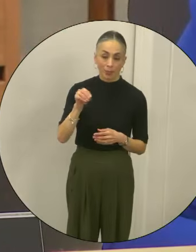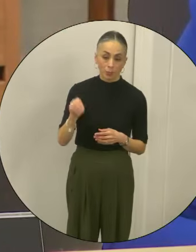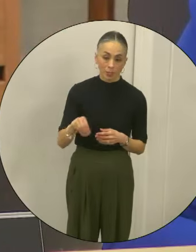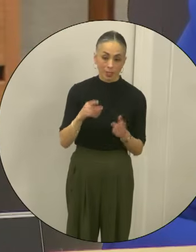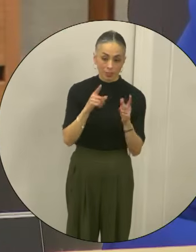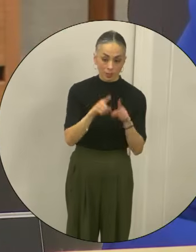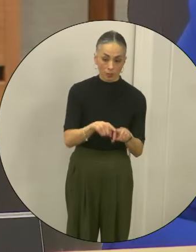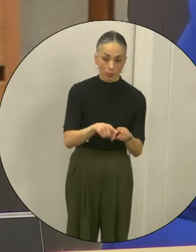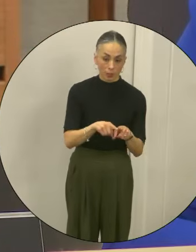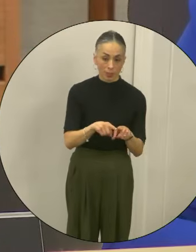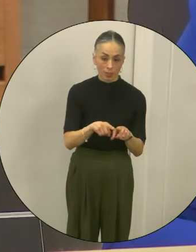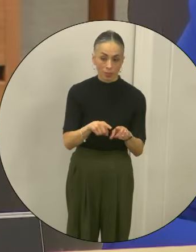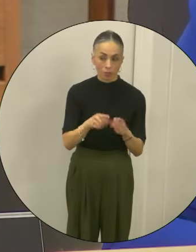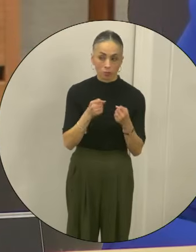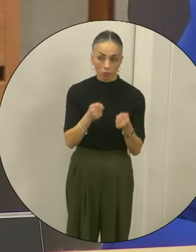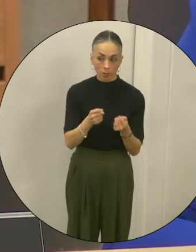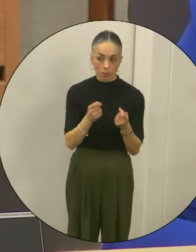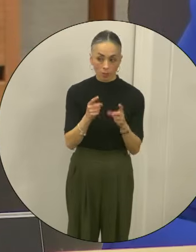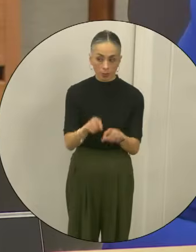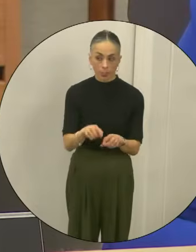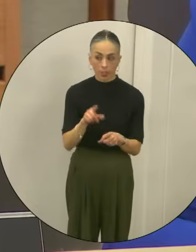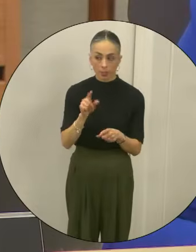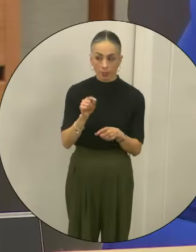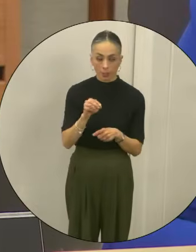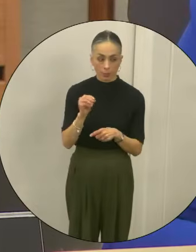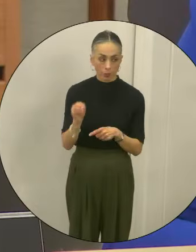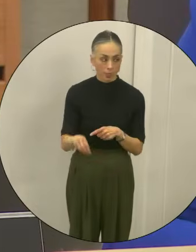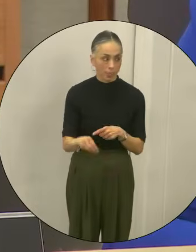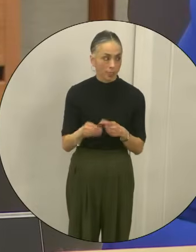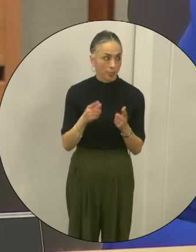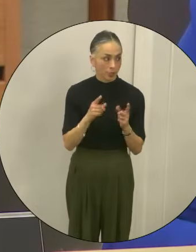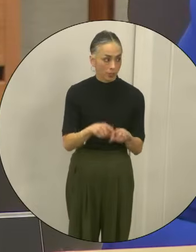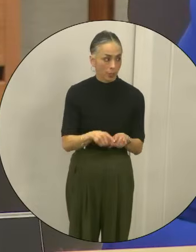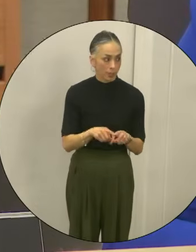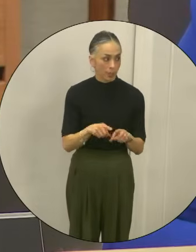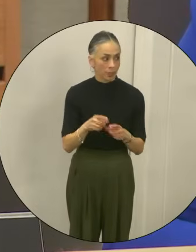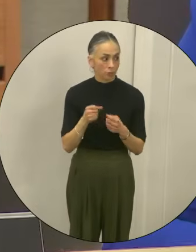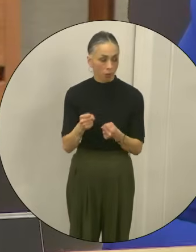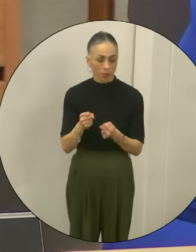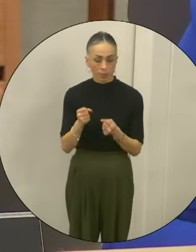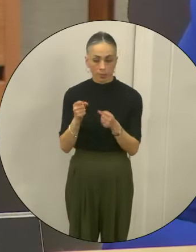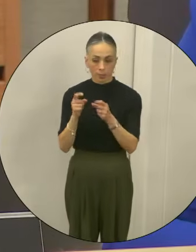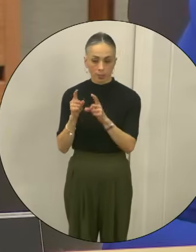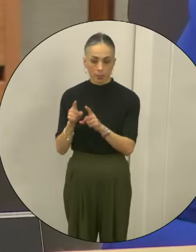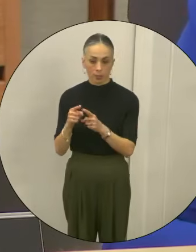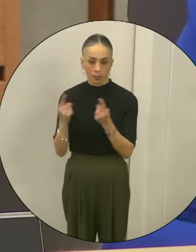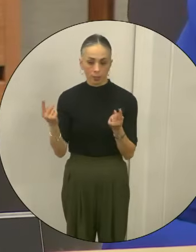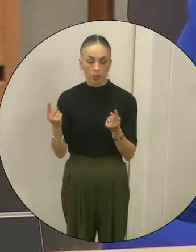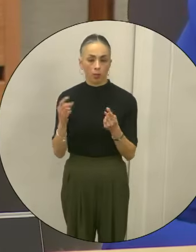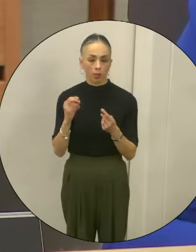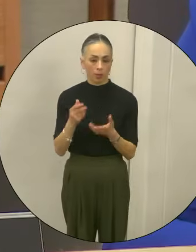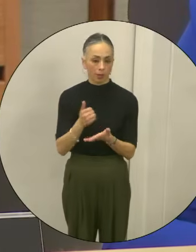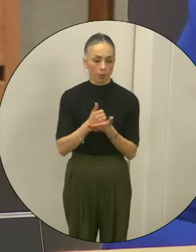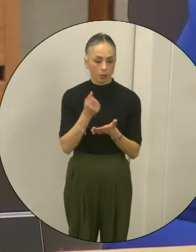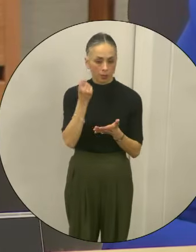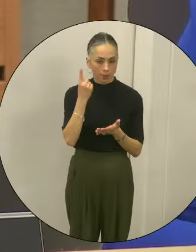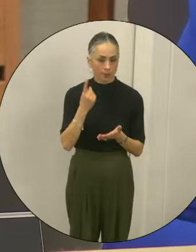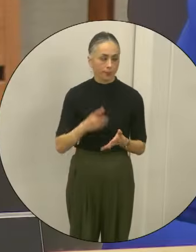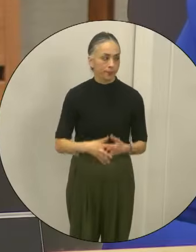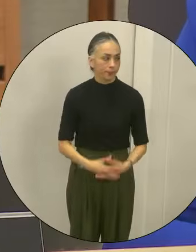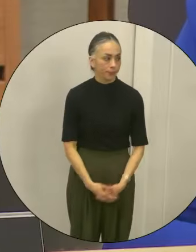and strongly agree. Correct. And then the 20% is disagree and strongly disagree. Correct. Okay, that helps me a lot. Thank